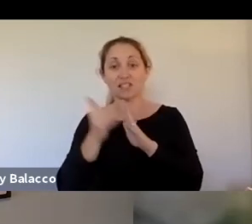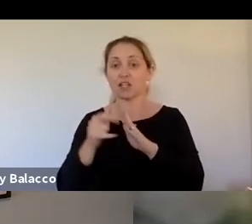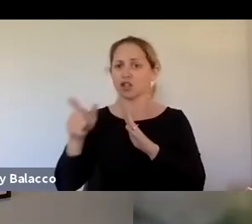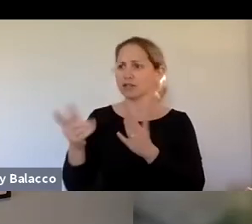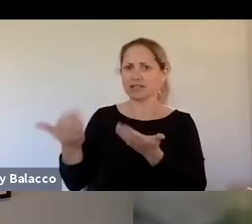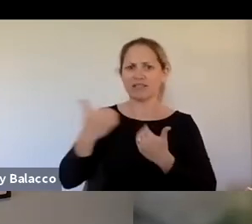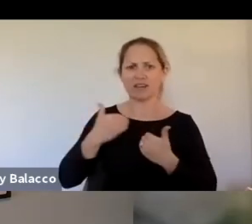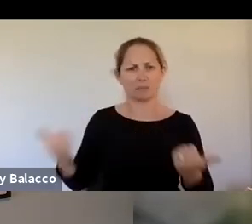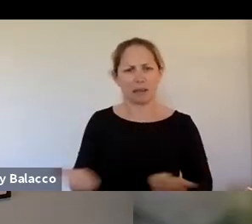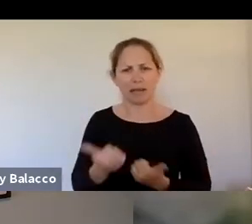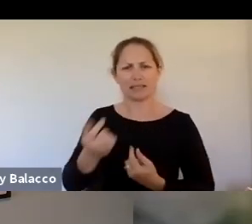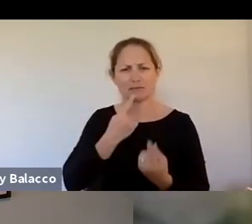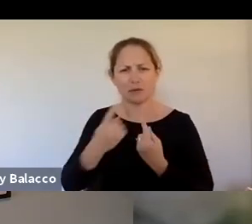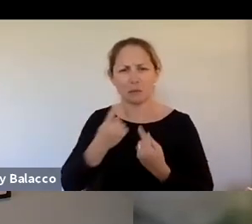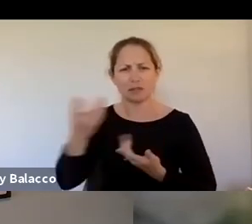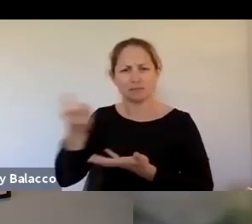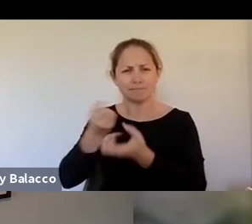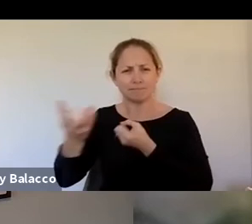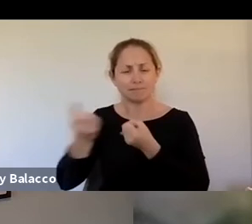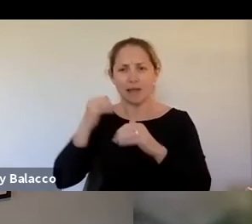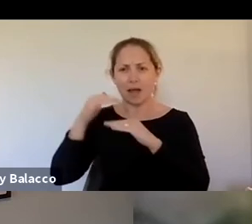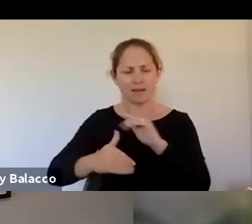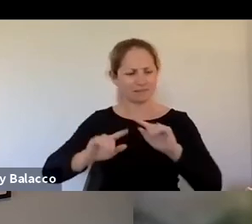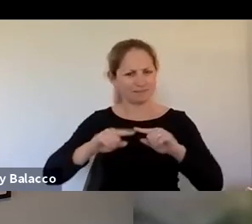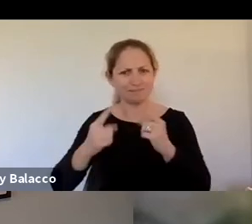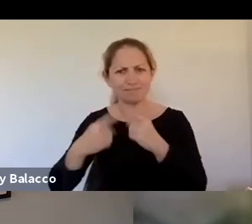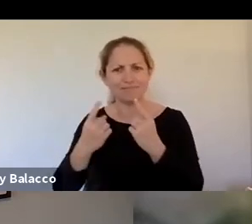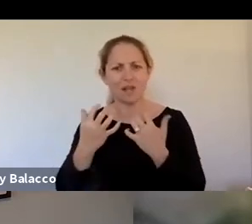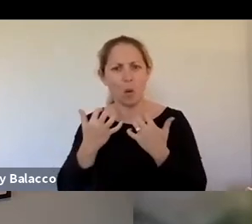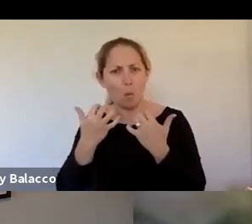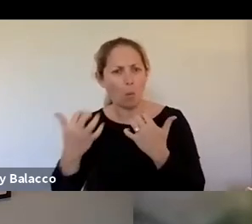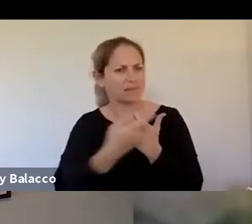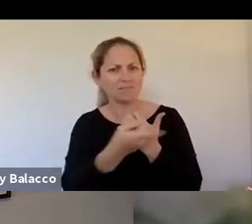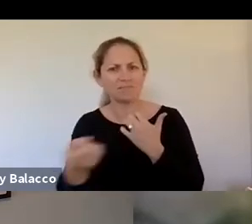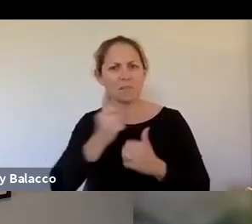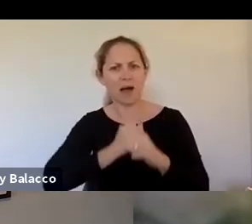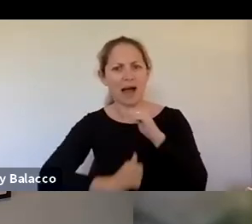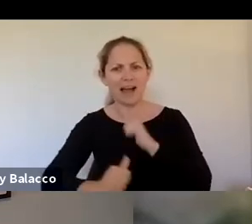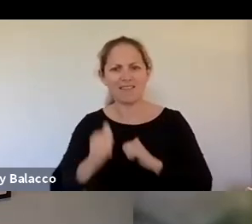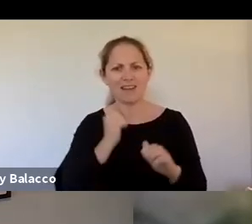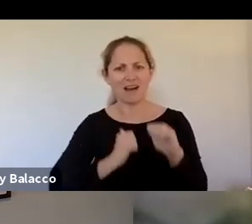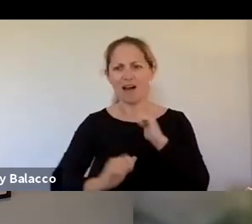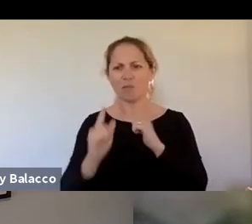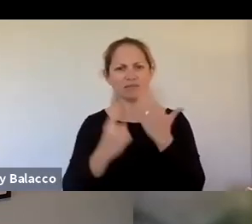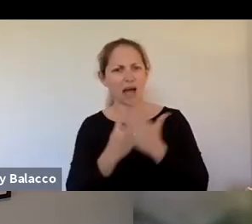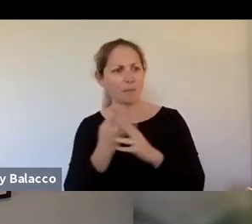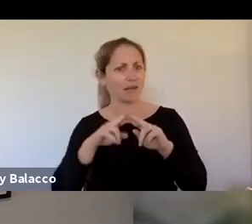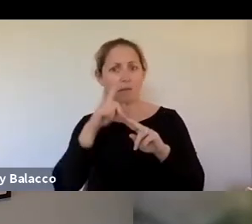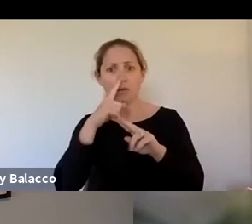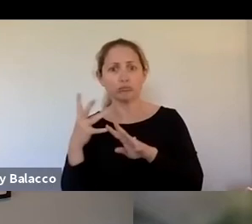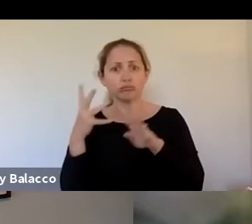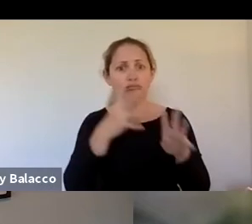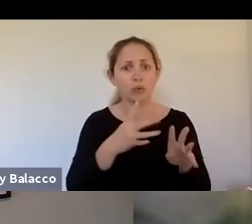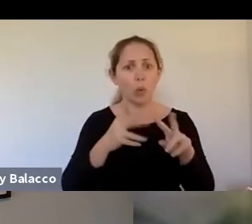monitor has revealed about the evolving audience sentiment and behaviour in the context of the COVID-19